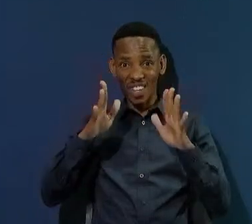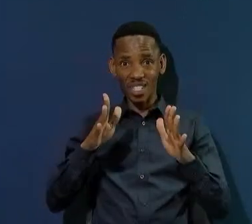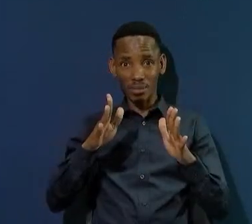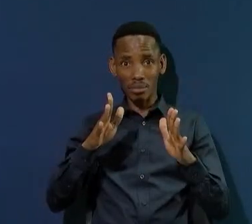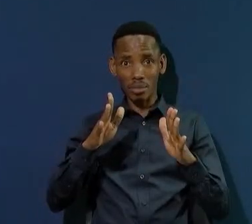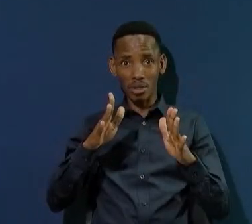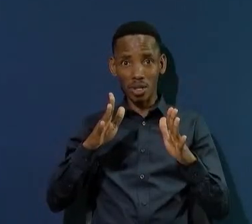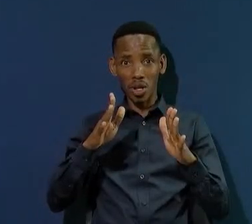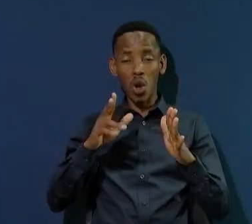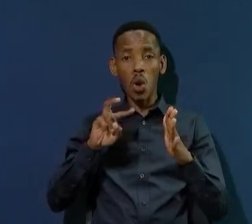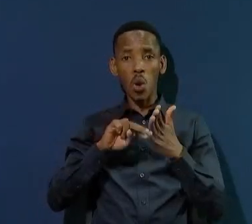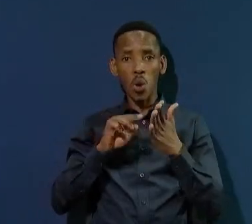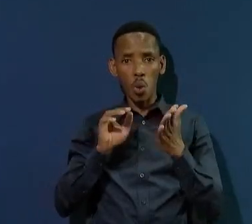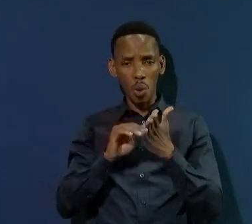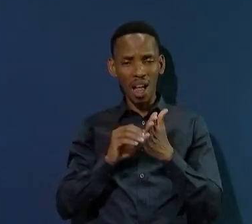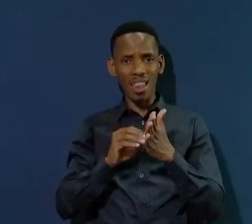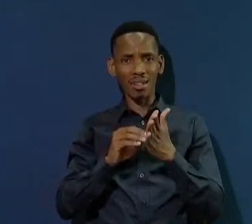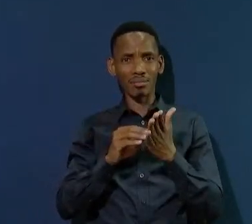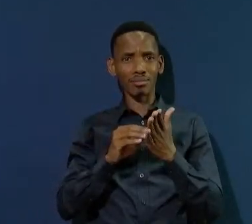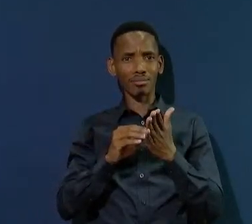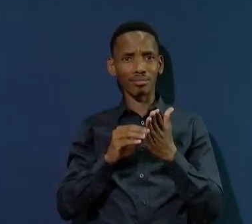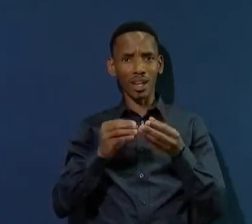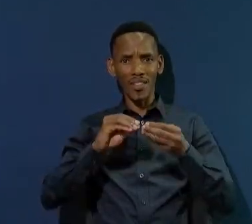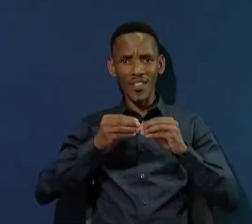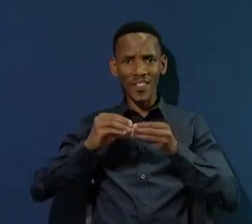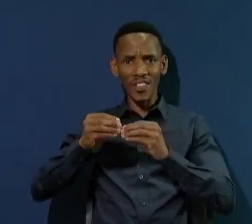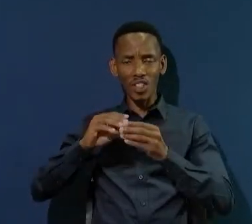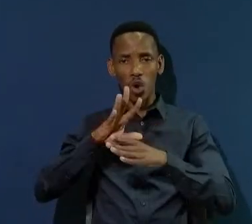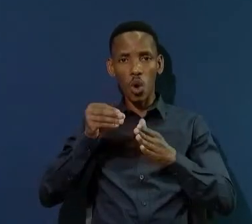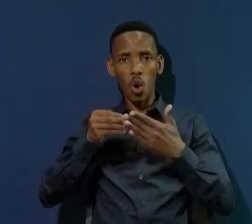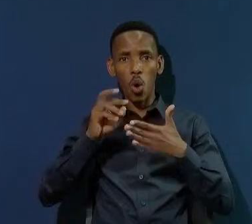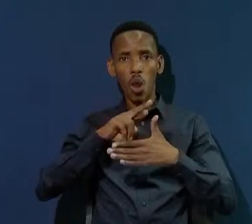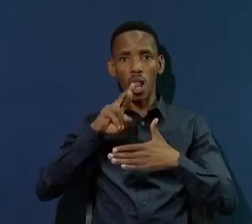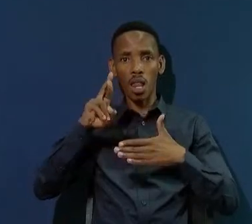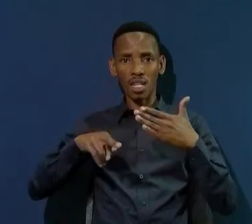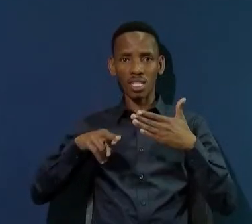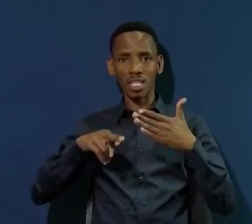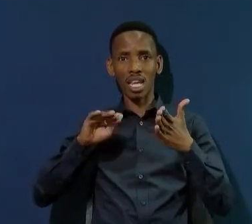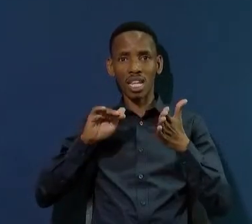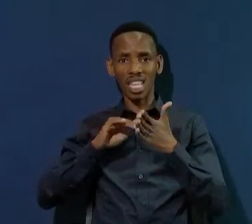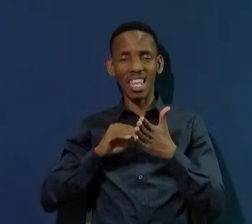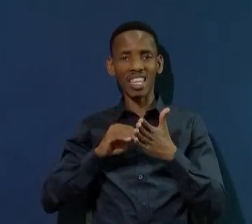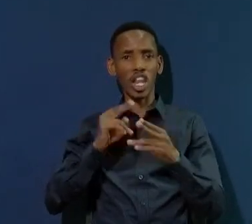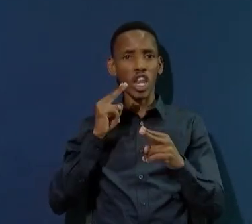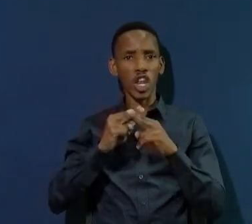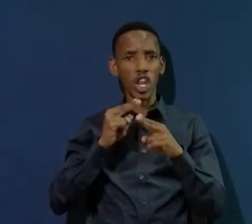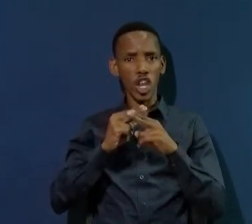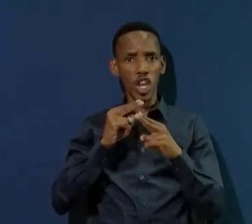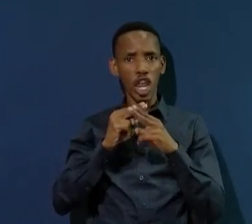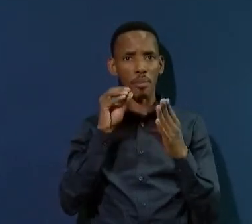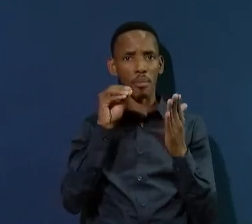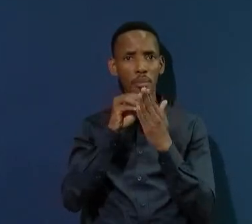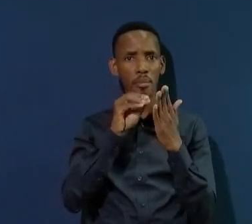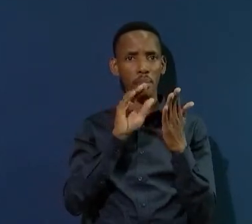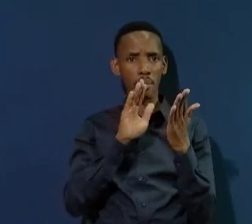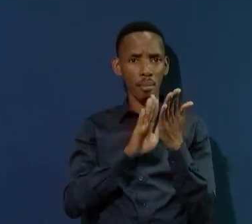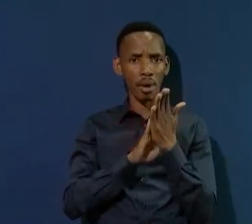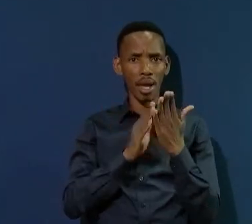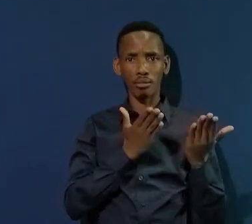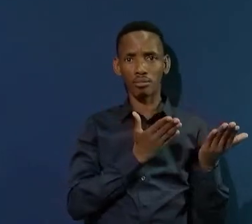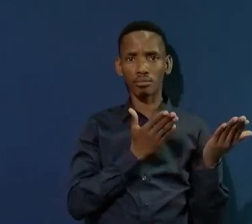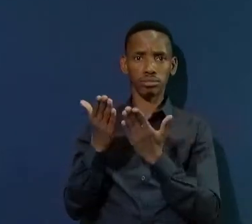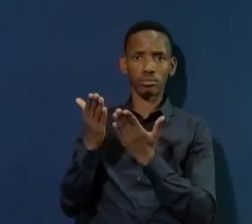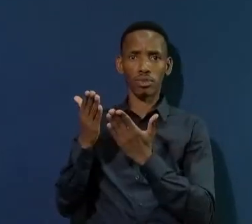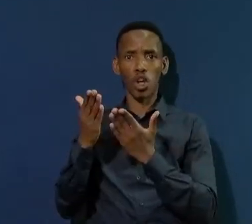and return, hence their name as returning officers. They are going to return the result to the